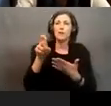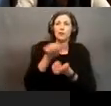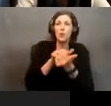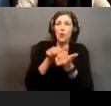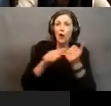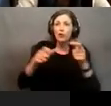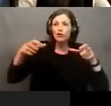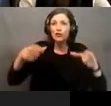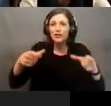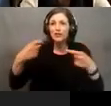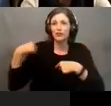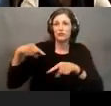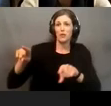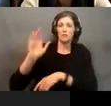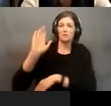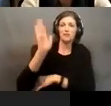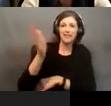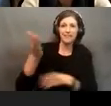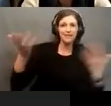somebody's presenting.